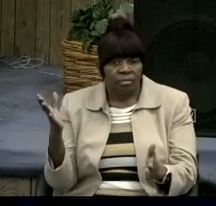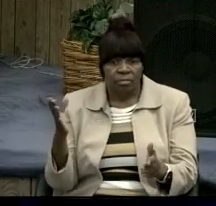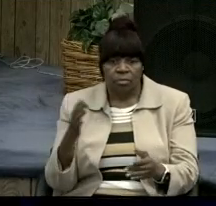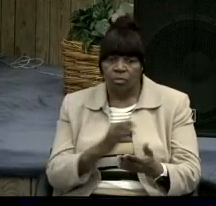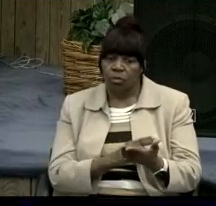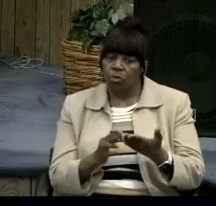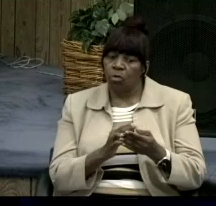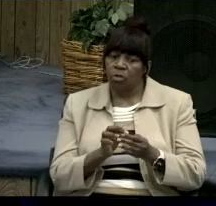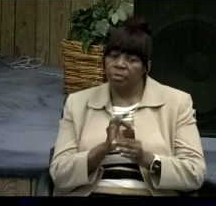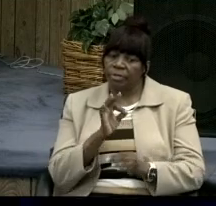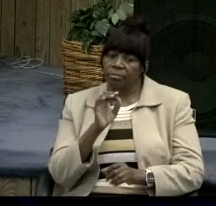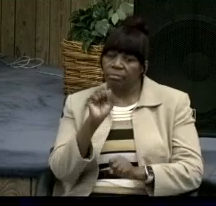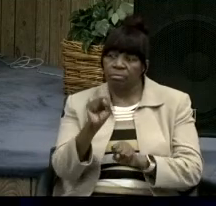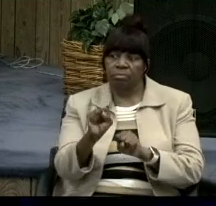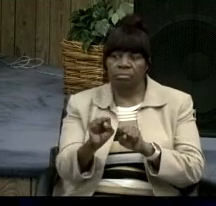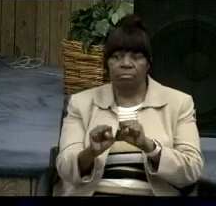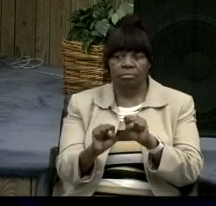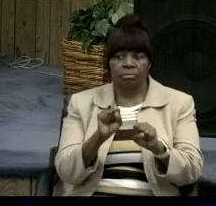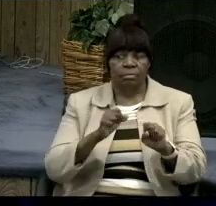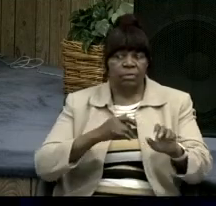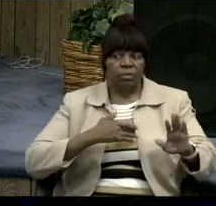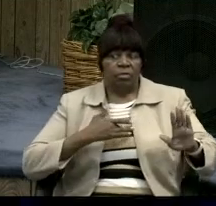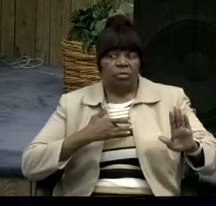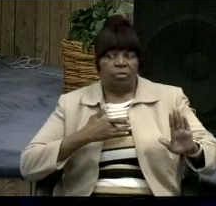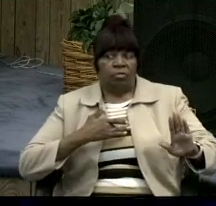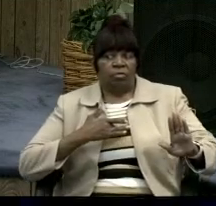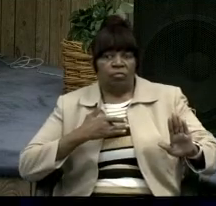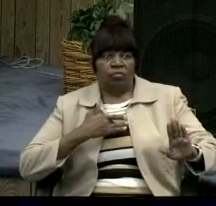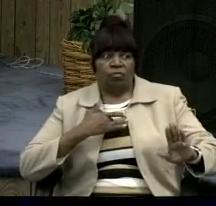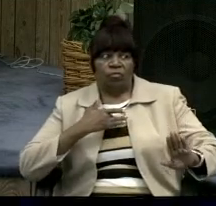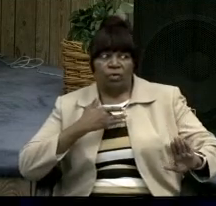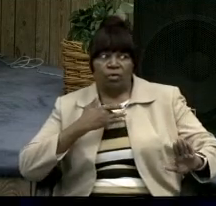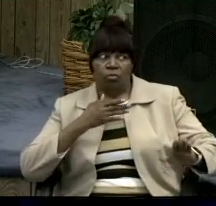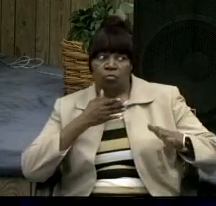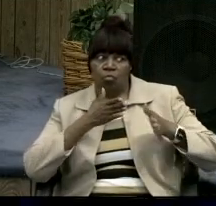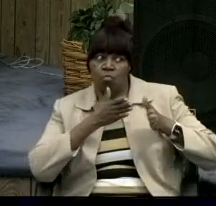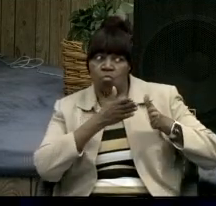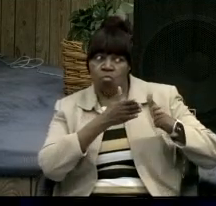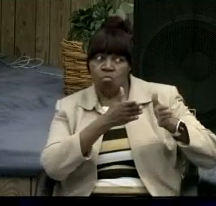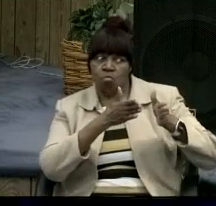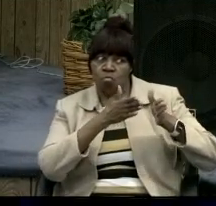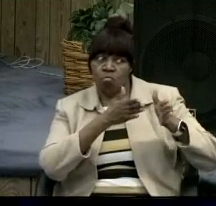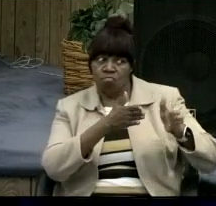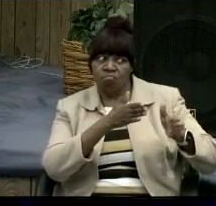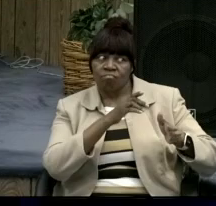Uh-huh. Oh, yes. I feel the kids getting tight. I'm coming down your lane.